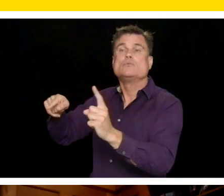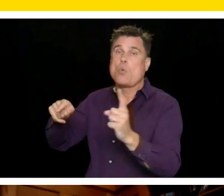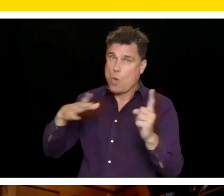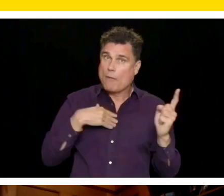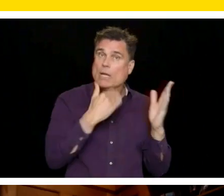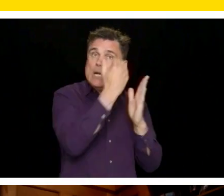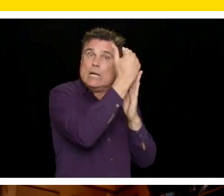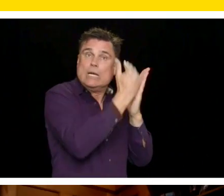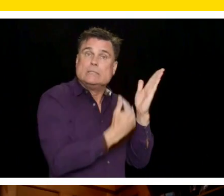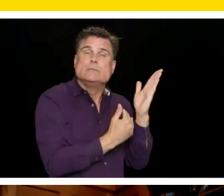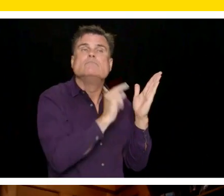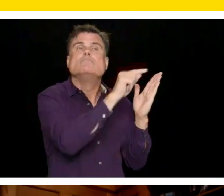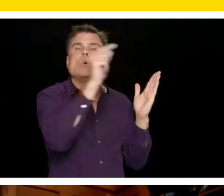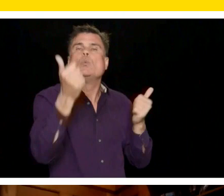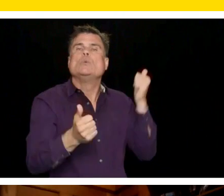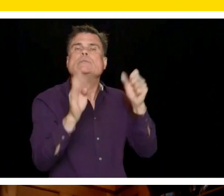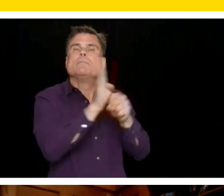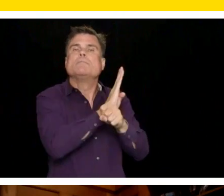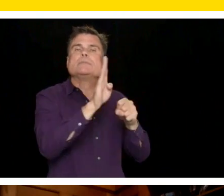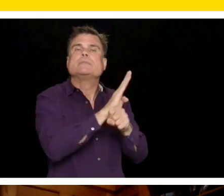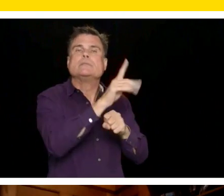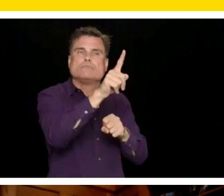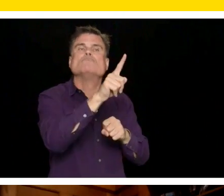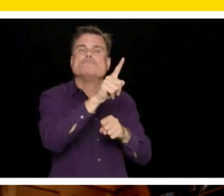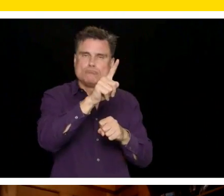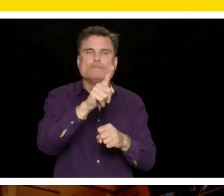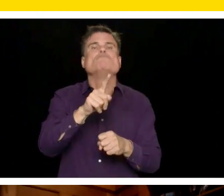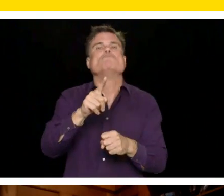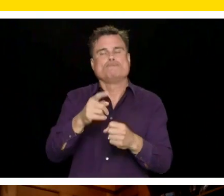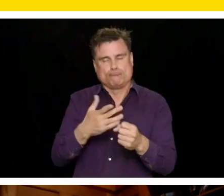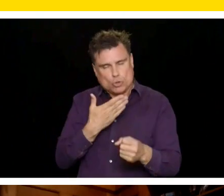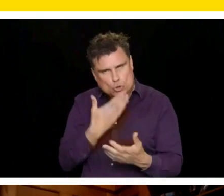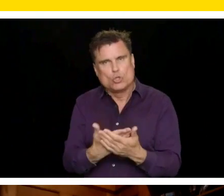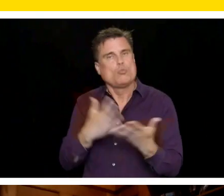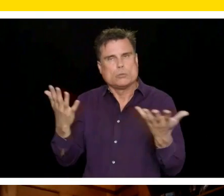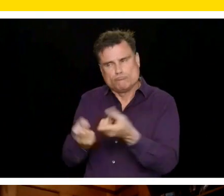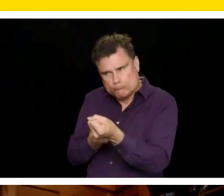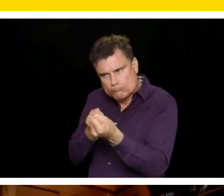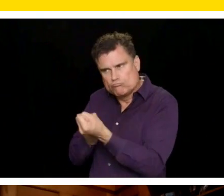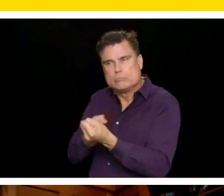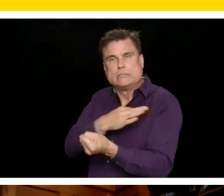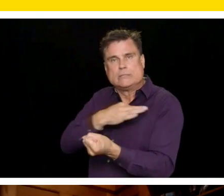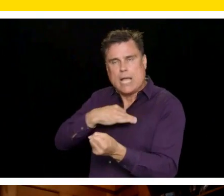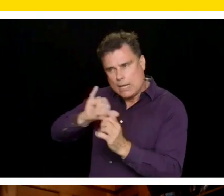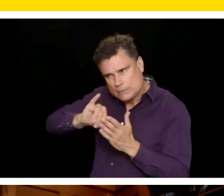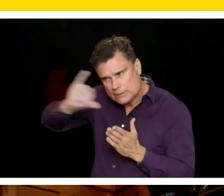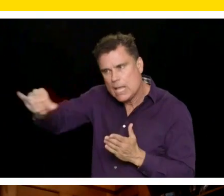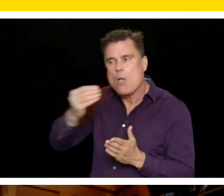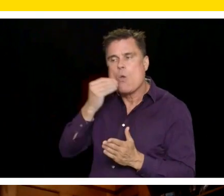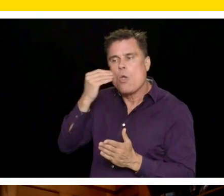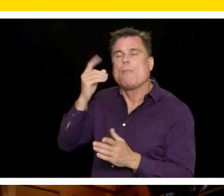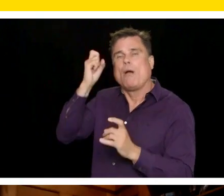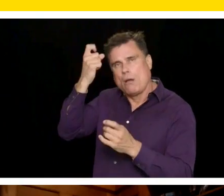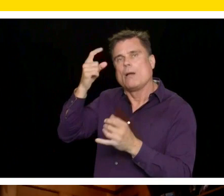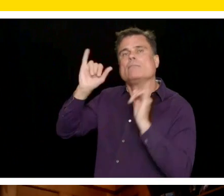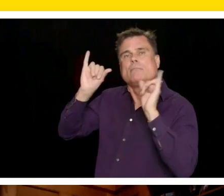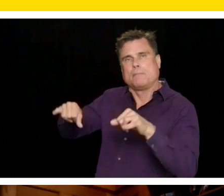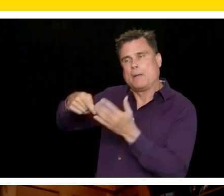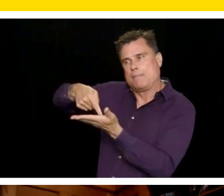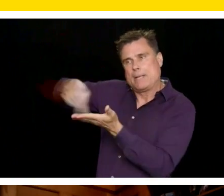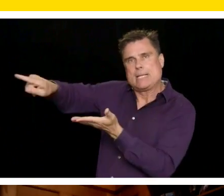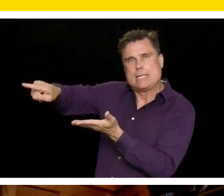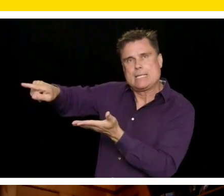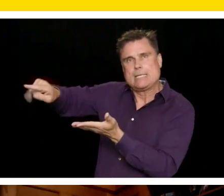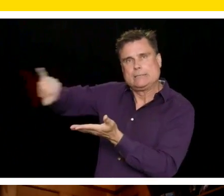sick leave should someone have symptoms of COVID-19 and they need to self-isolate